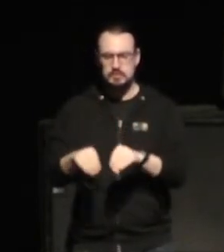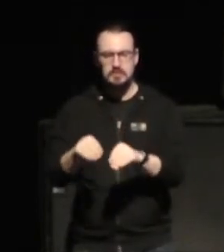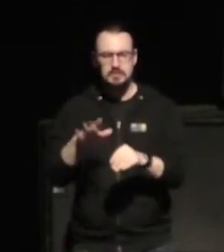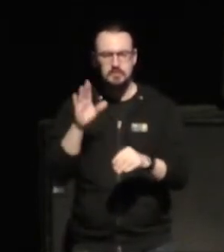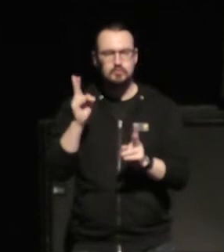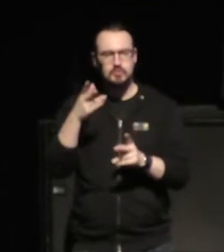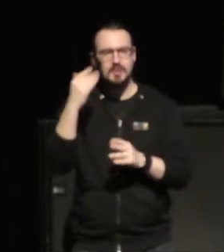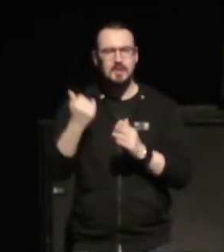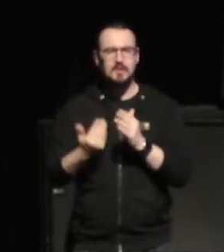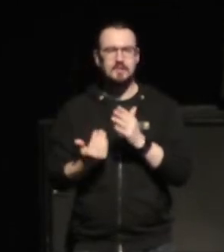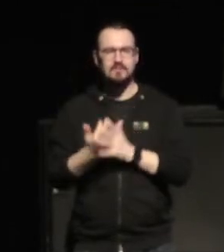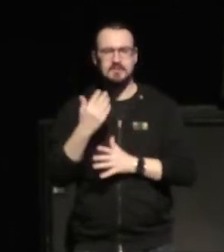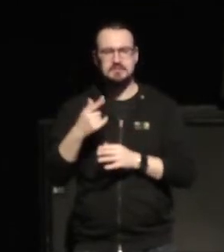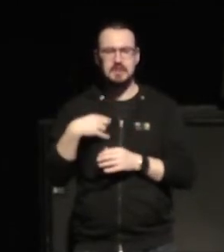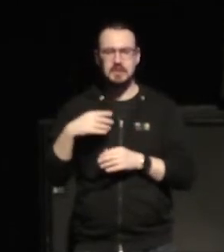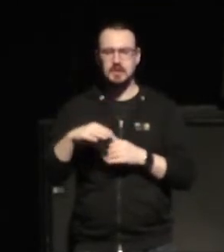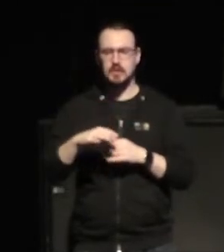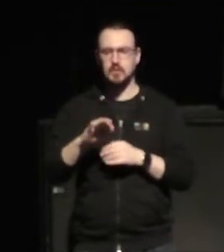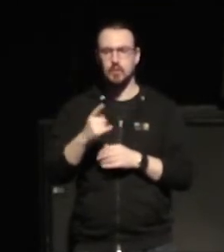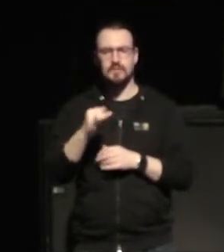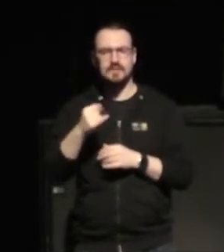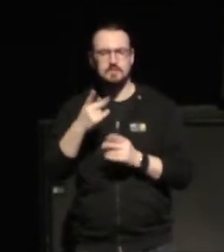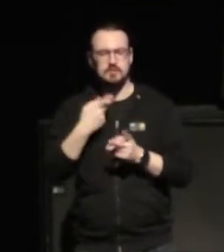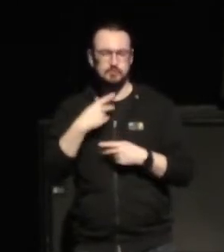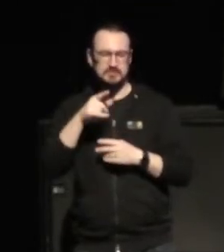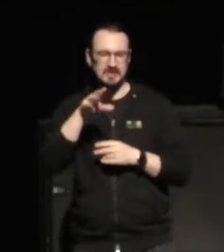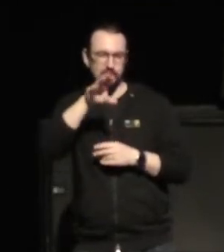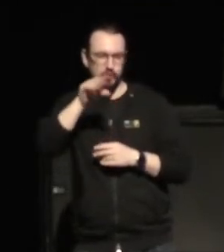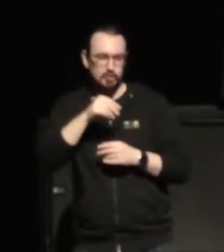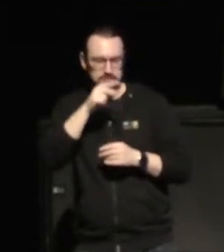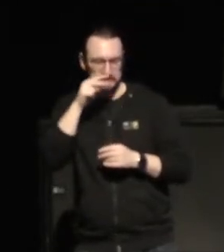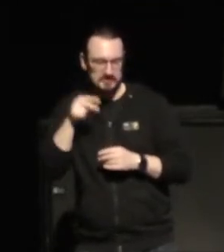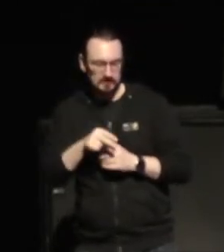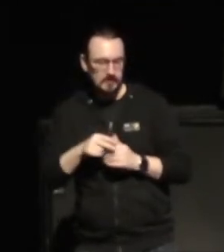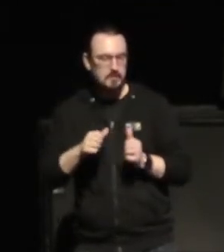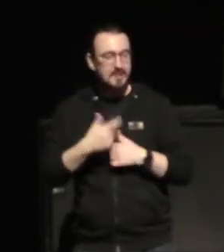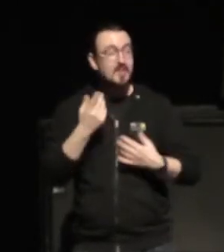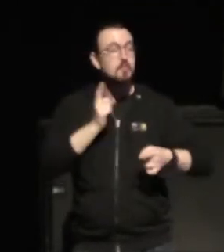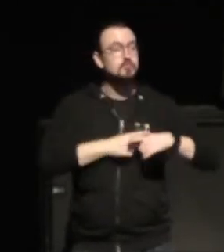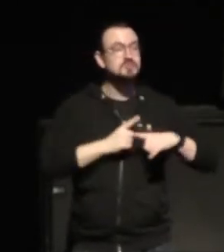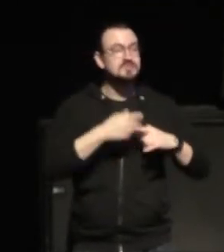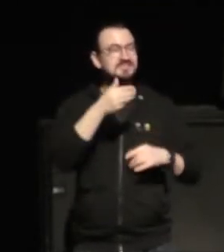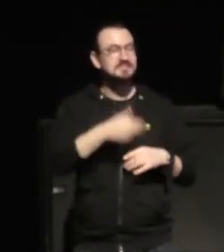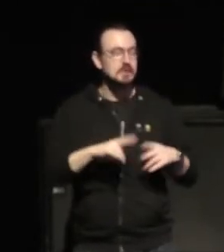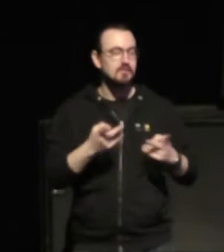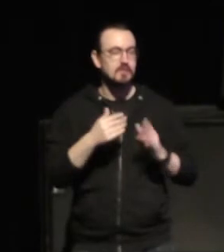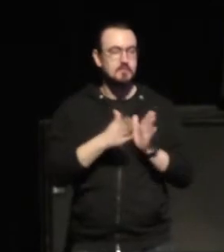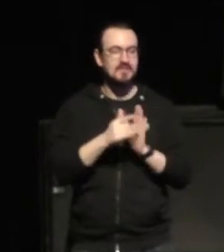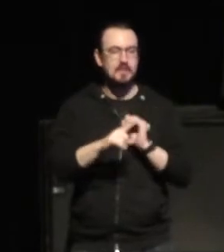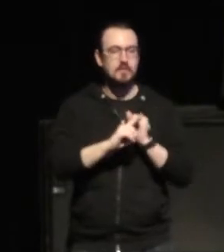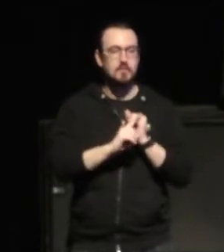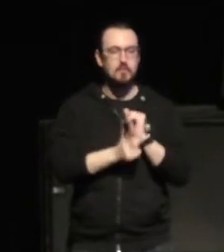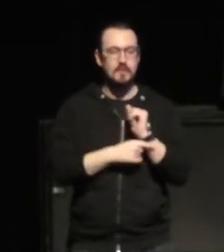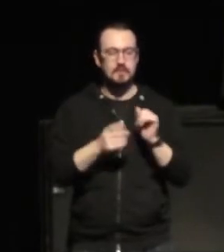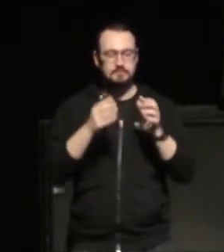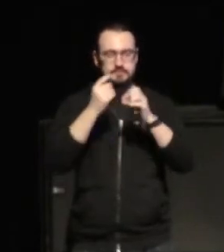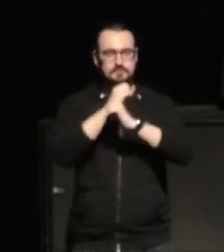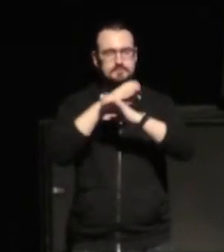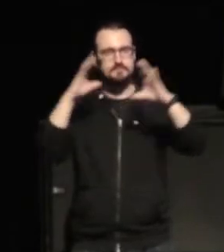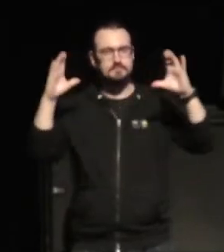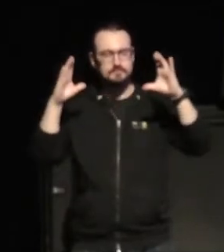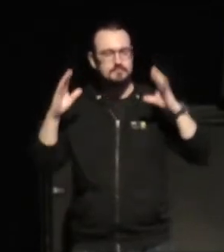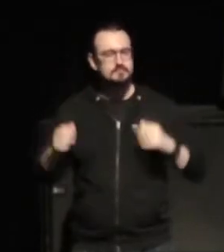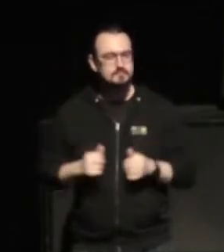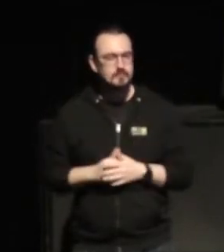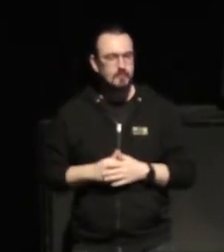grow on the continent, so just to give an African perspective. But on the positive side from this modeling exercise was that if